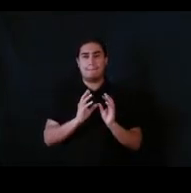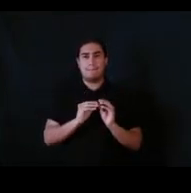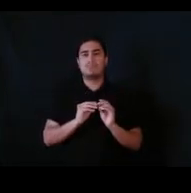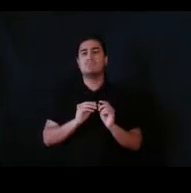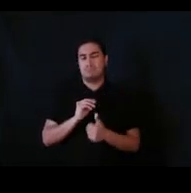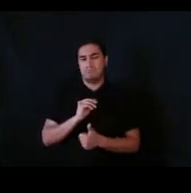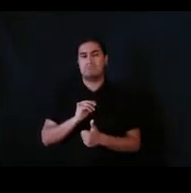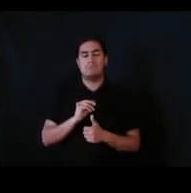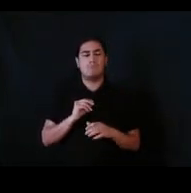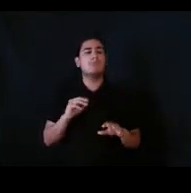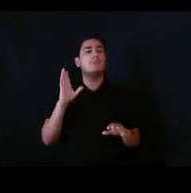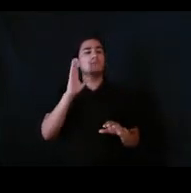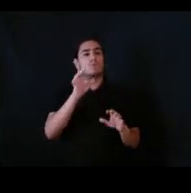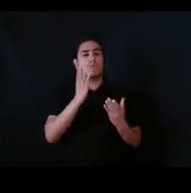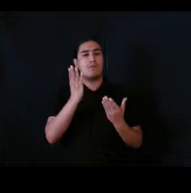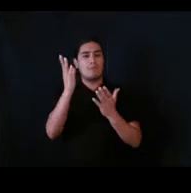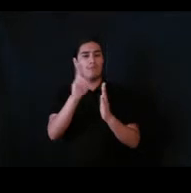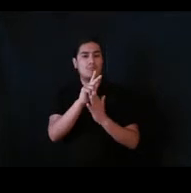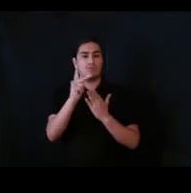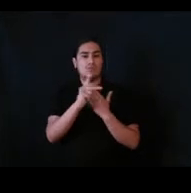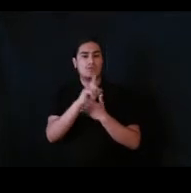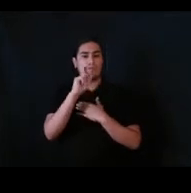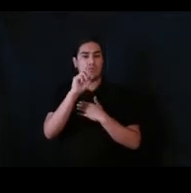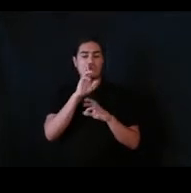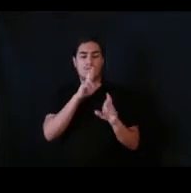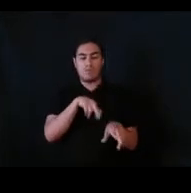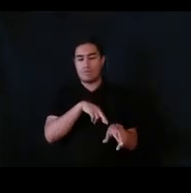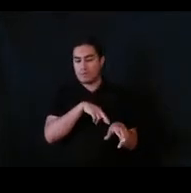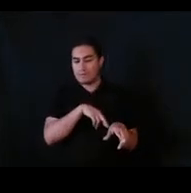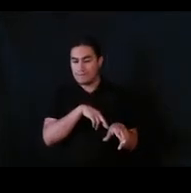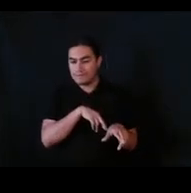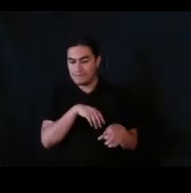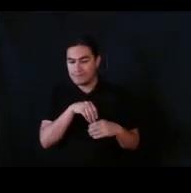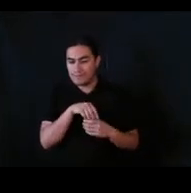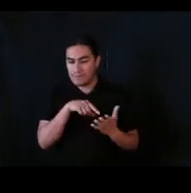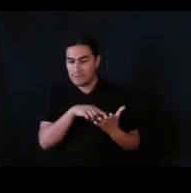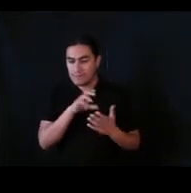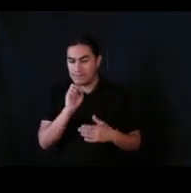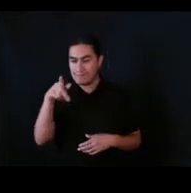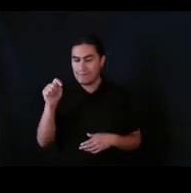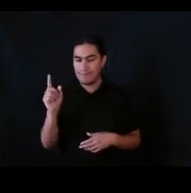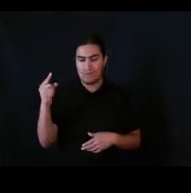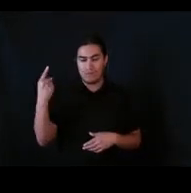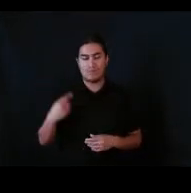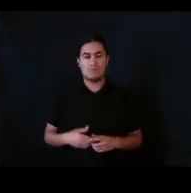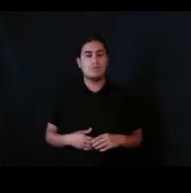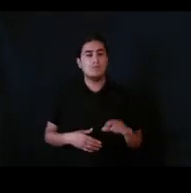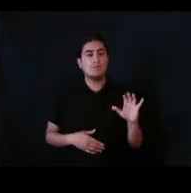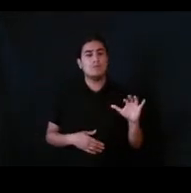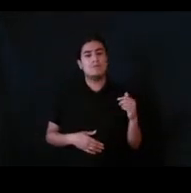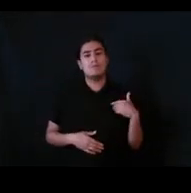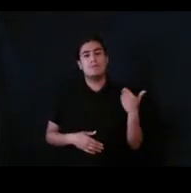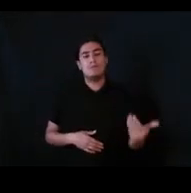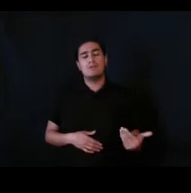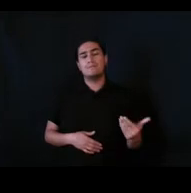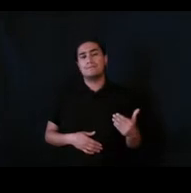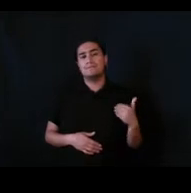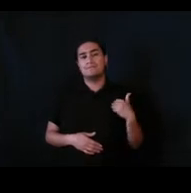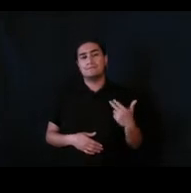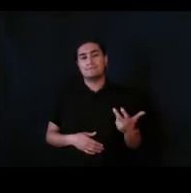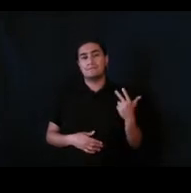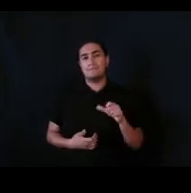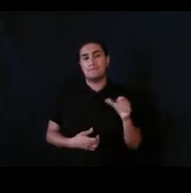to nominate projects for the report we sent that form out to the work group and it's due september 1st and then there's three